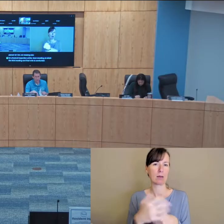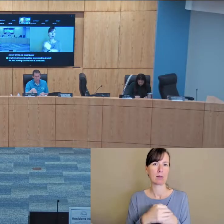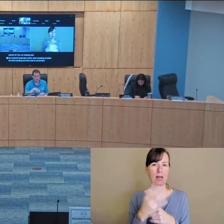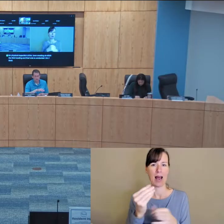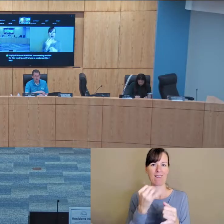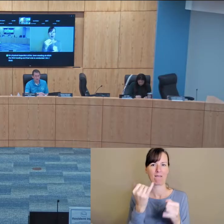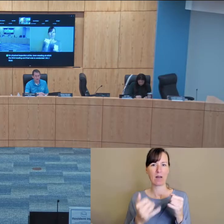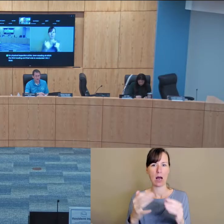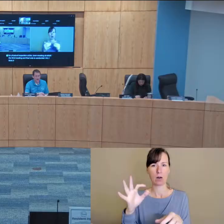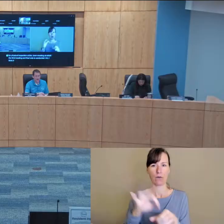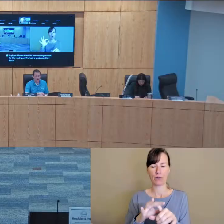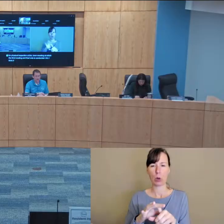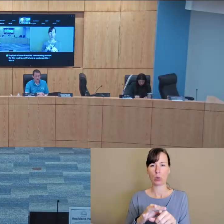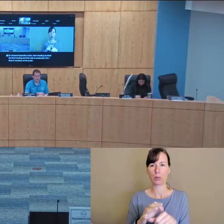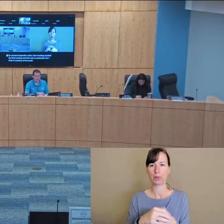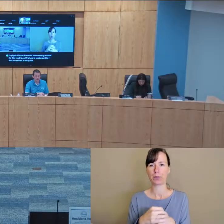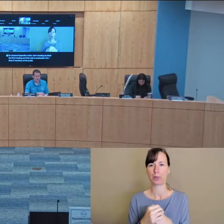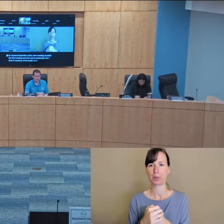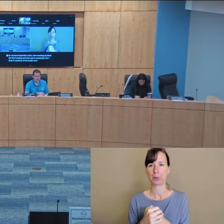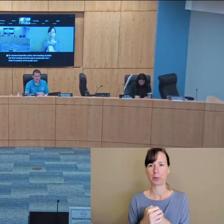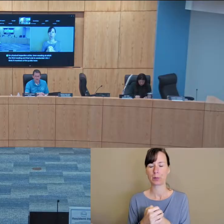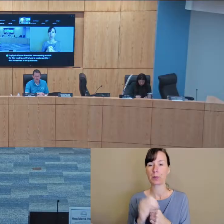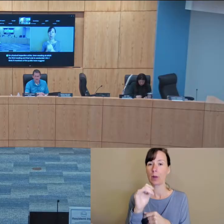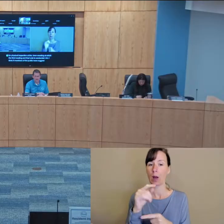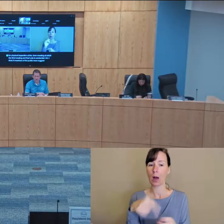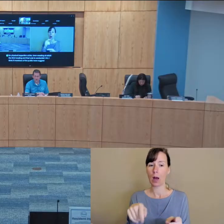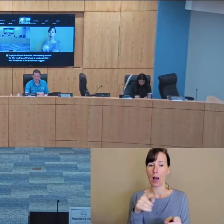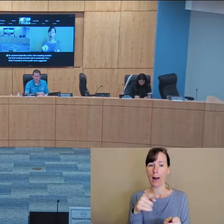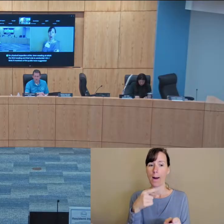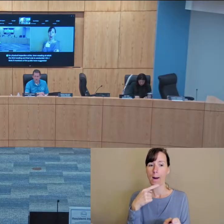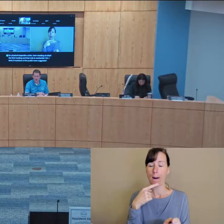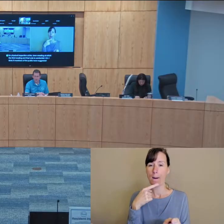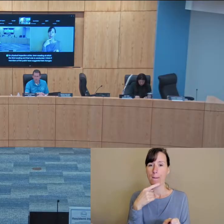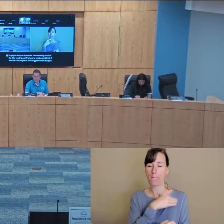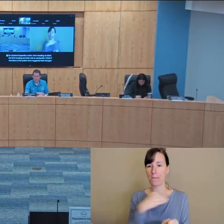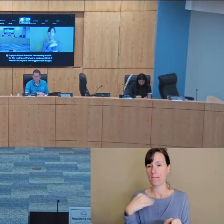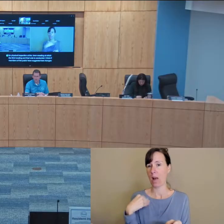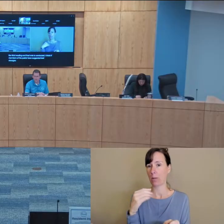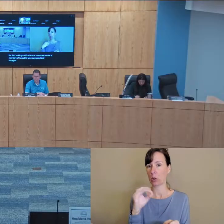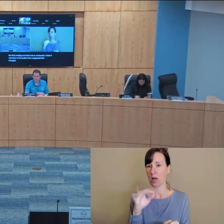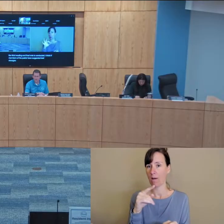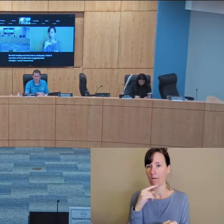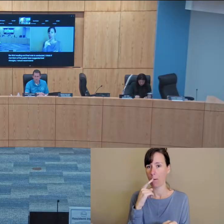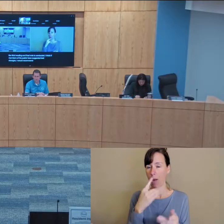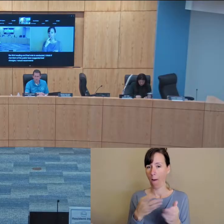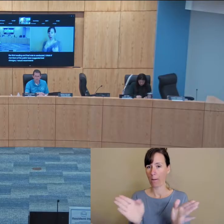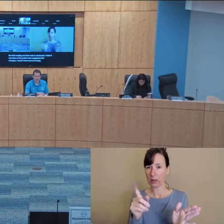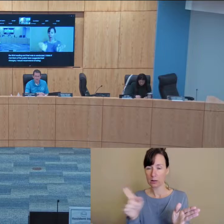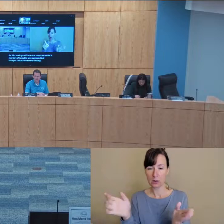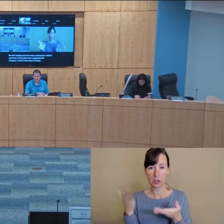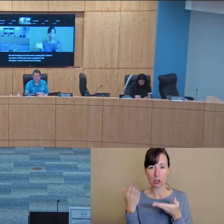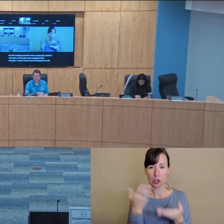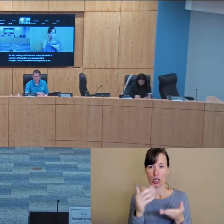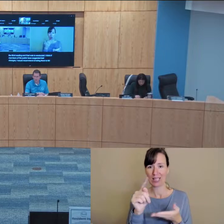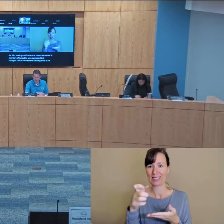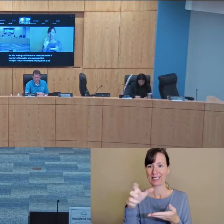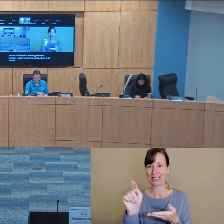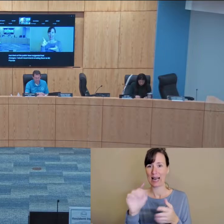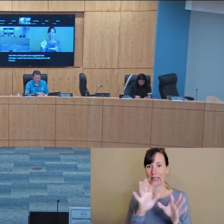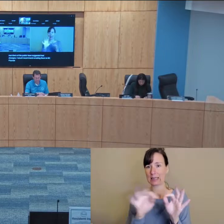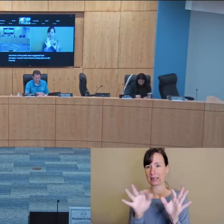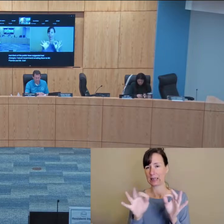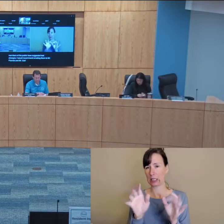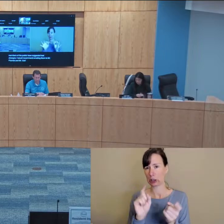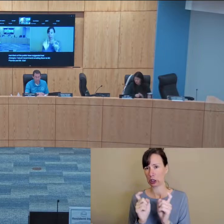if members of the public have suggested text changes, I would recommend emailing them to Mr. Pounds and Mr.